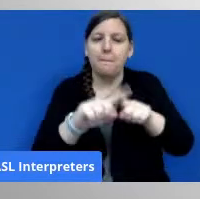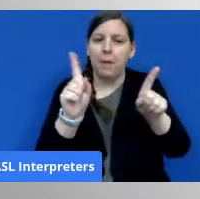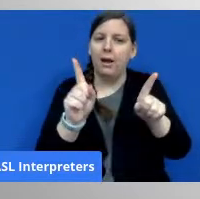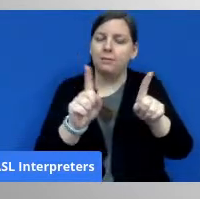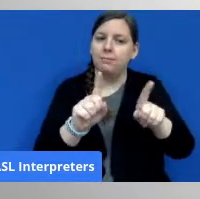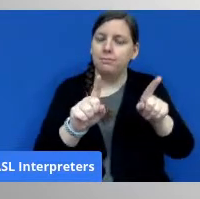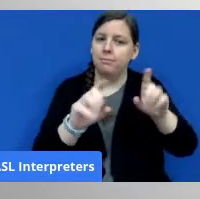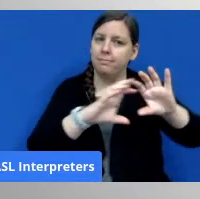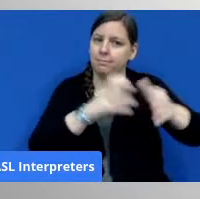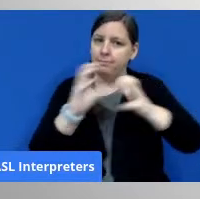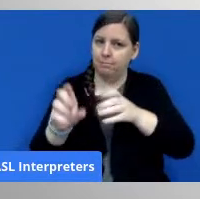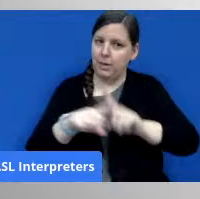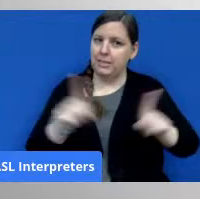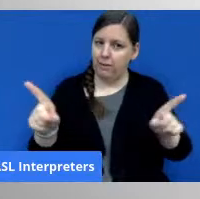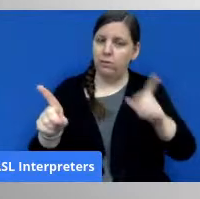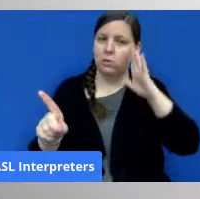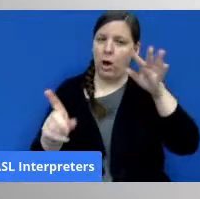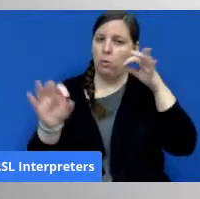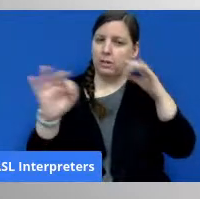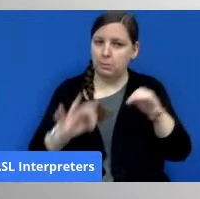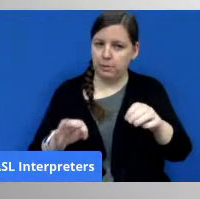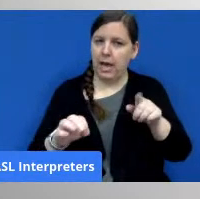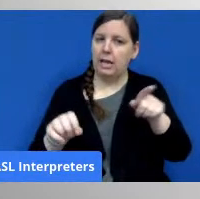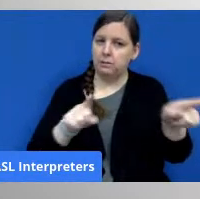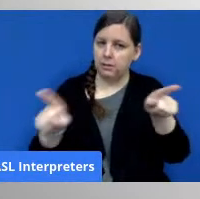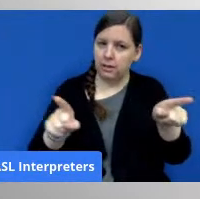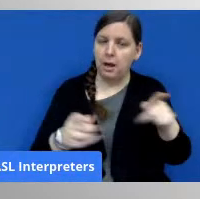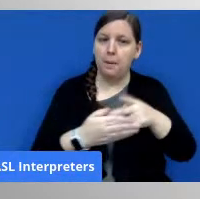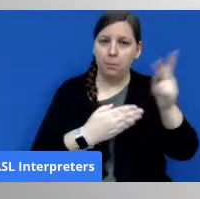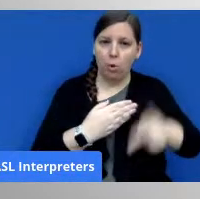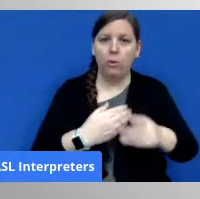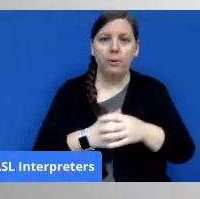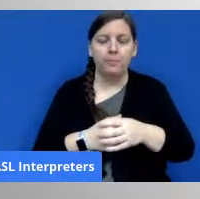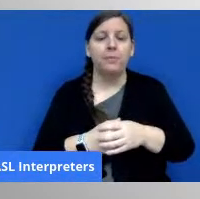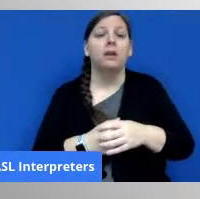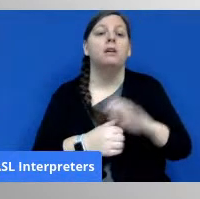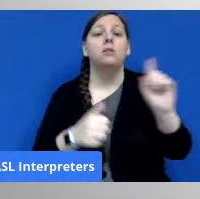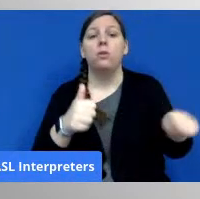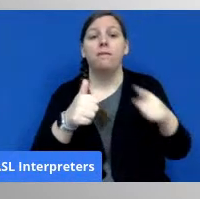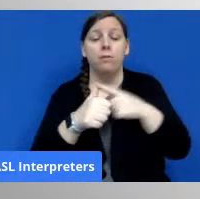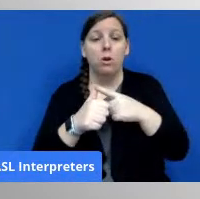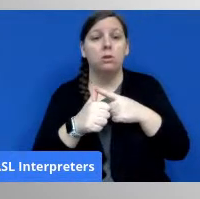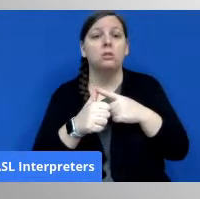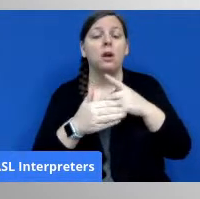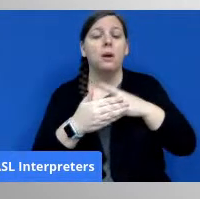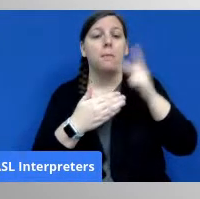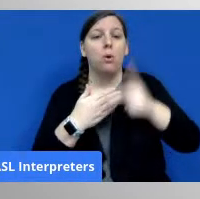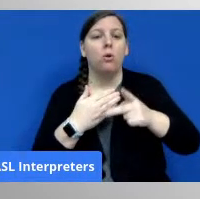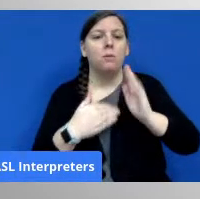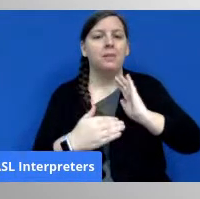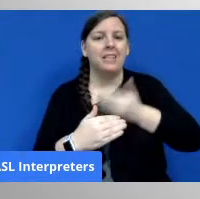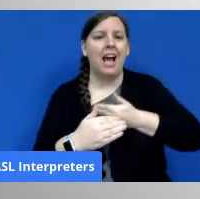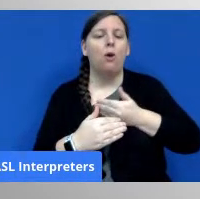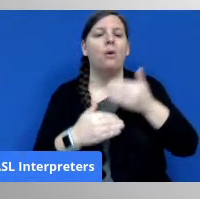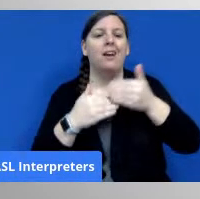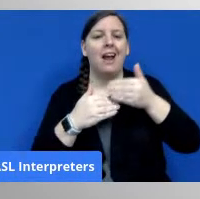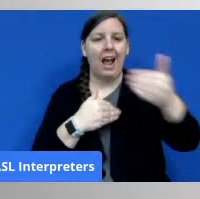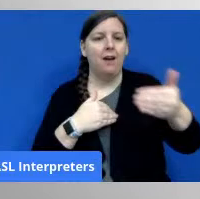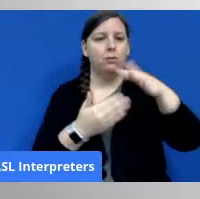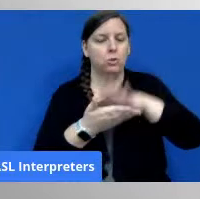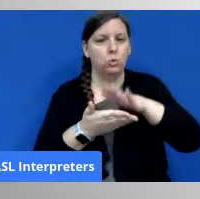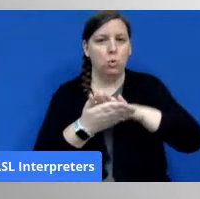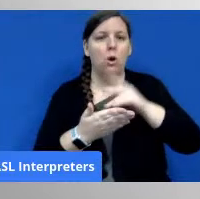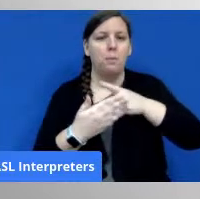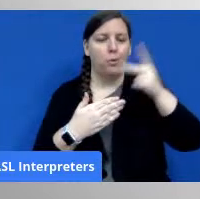overview of what those programs are. And the first one is our after-school program. You're fine, yeah, after-school program, which we